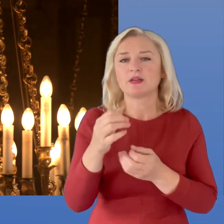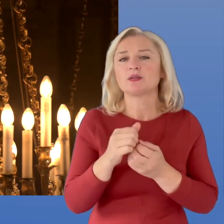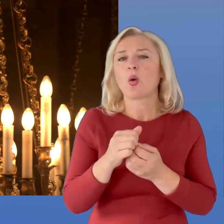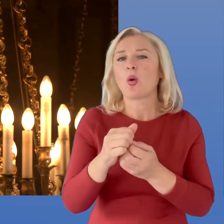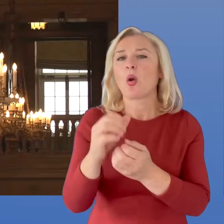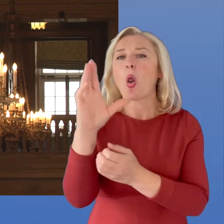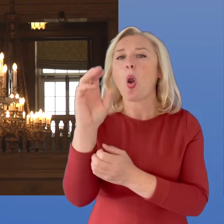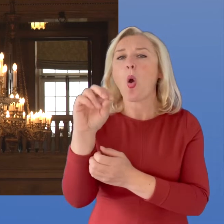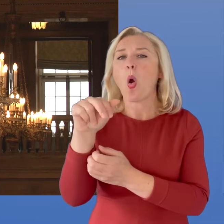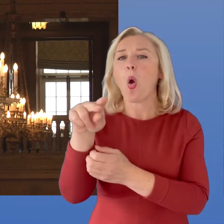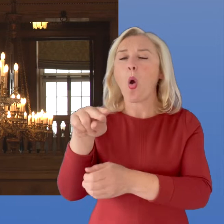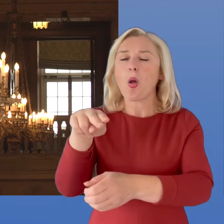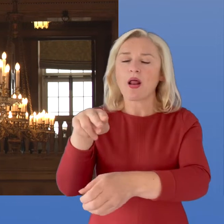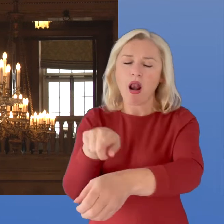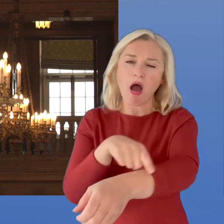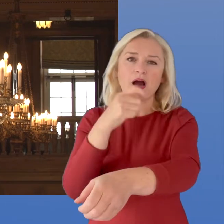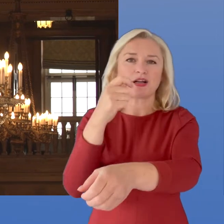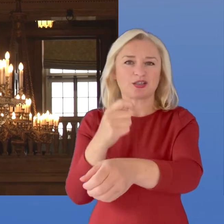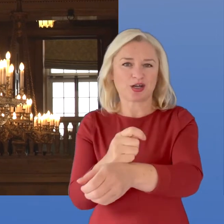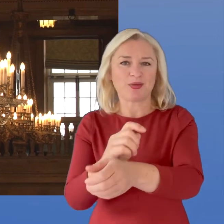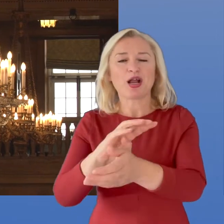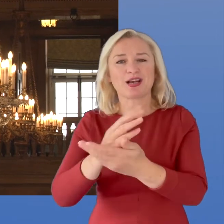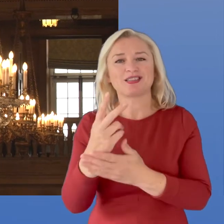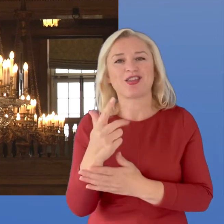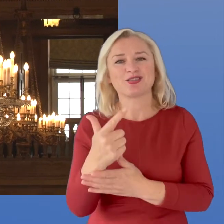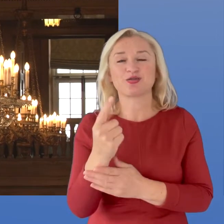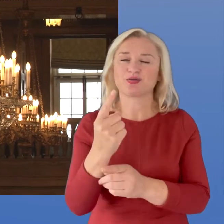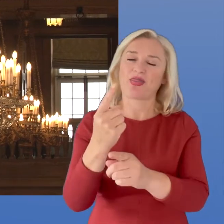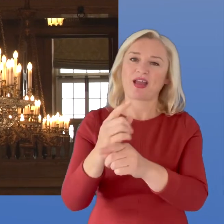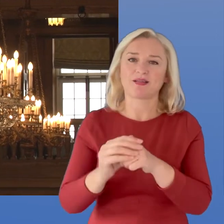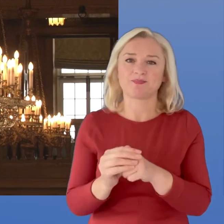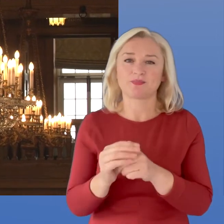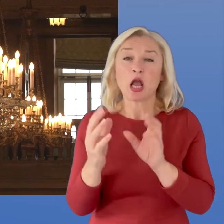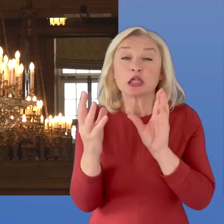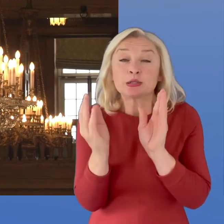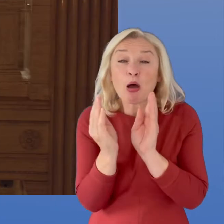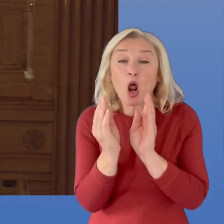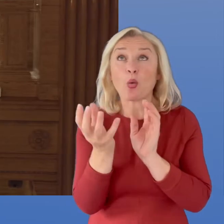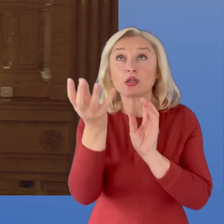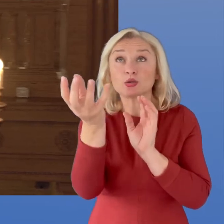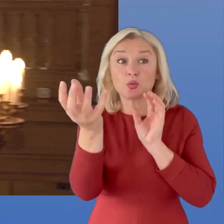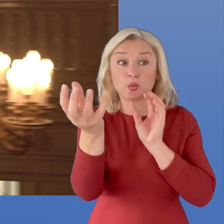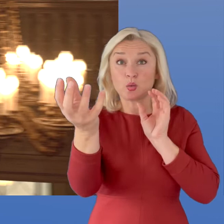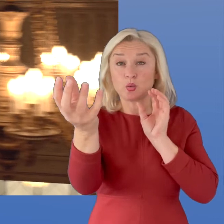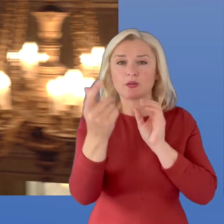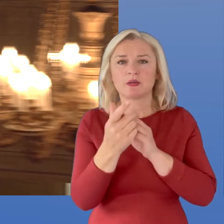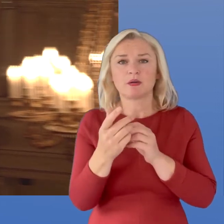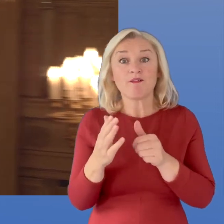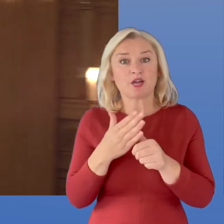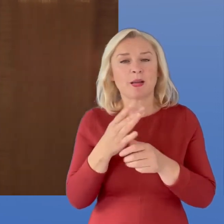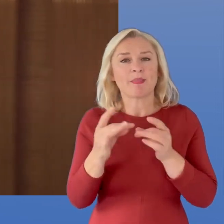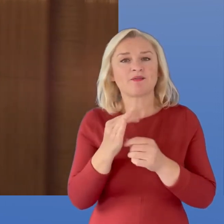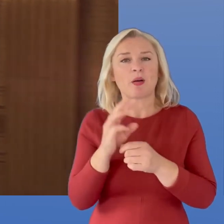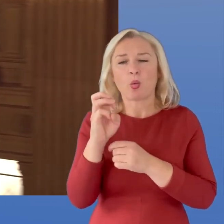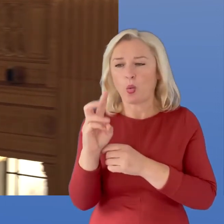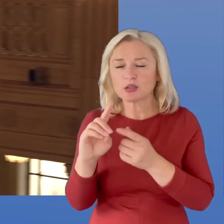It was given on long-term loan to Parliament buildings in 1932. Originally, the smaller chandeliers on either side were